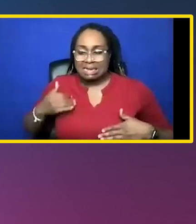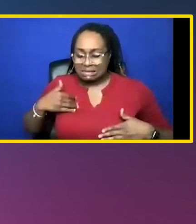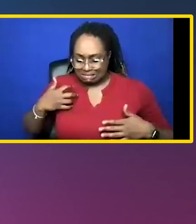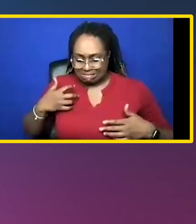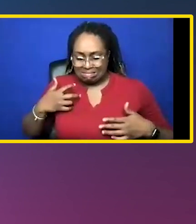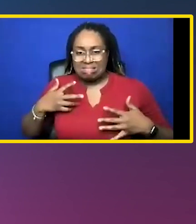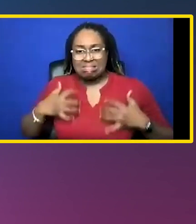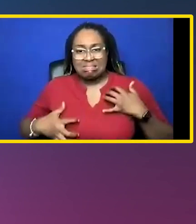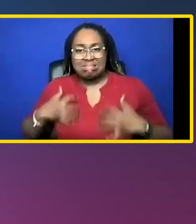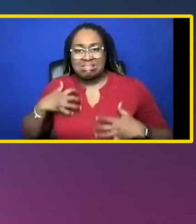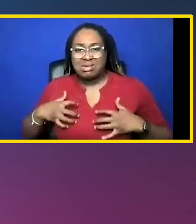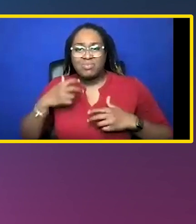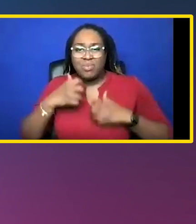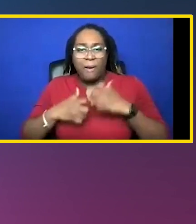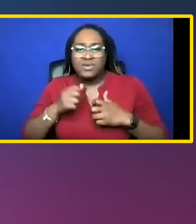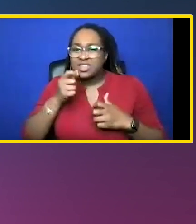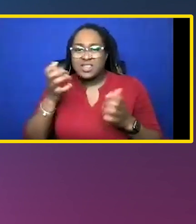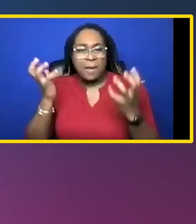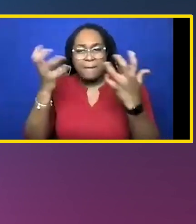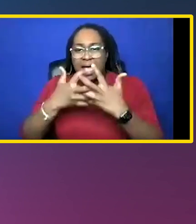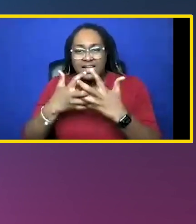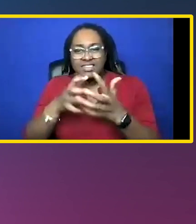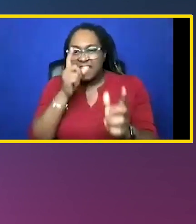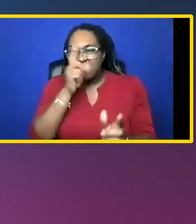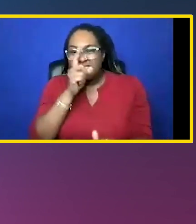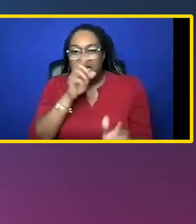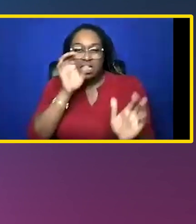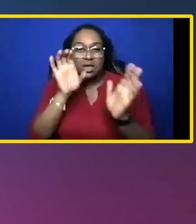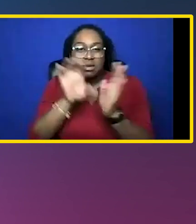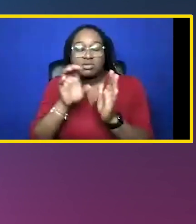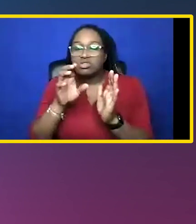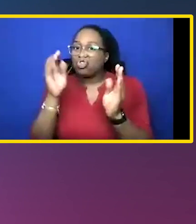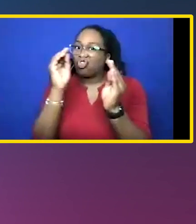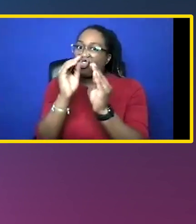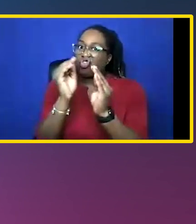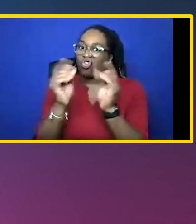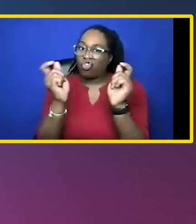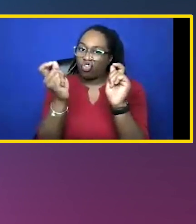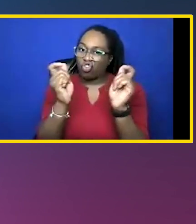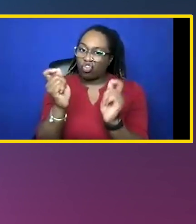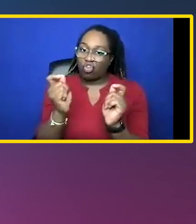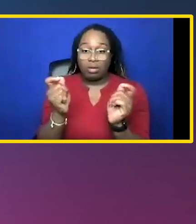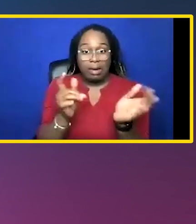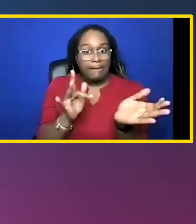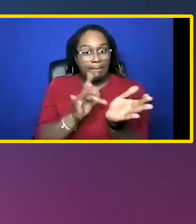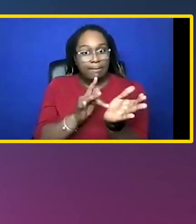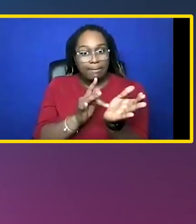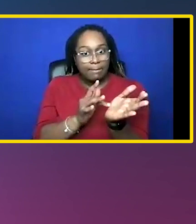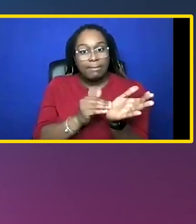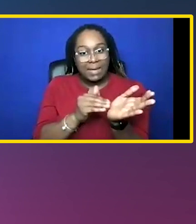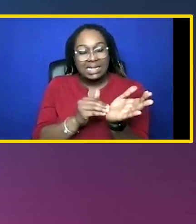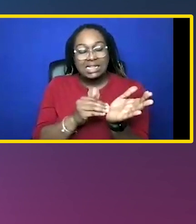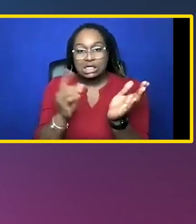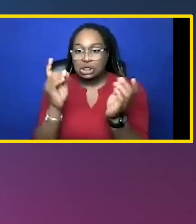with it because it doesn't match these fake images, these highly doctored and even medically doctored images of bodies